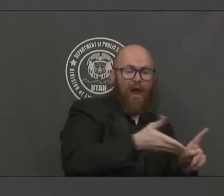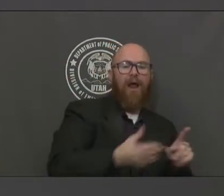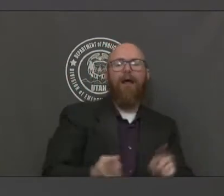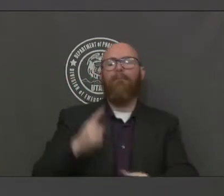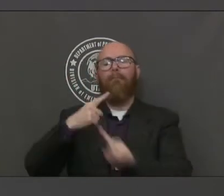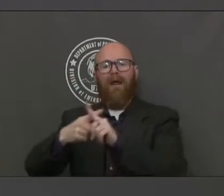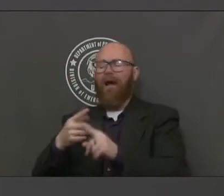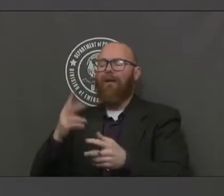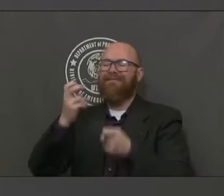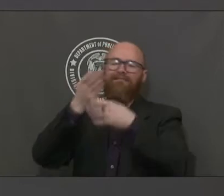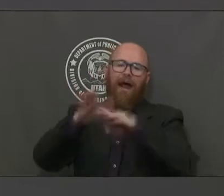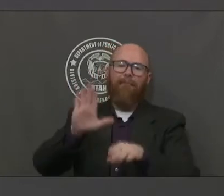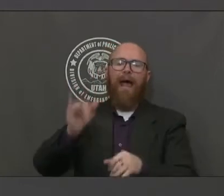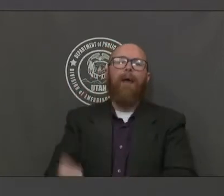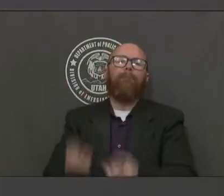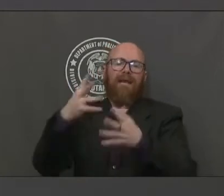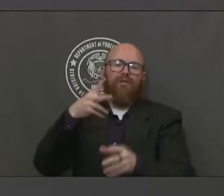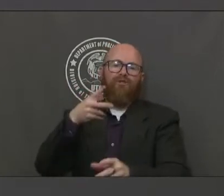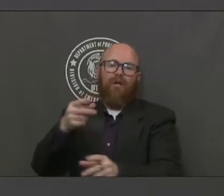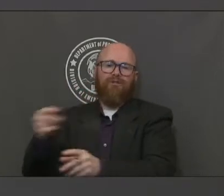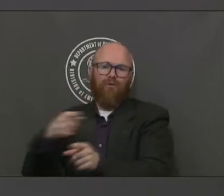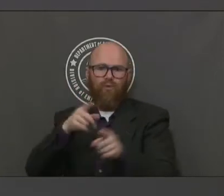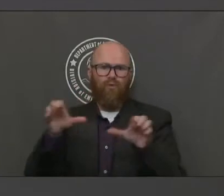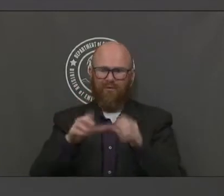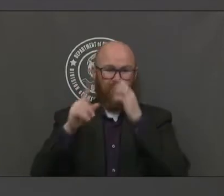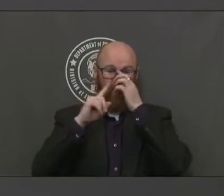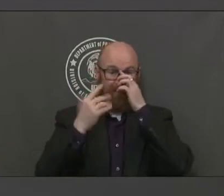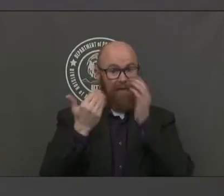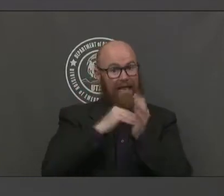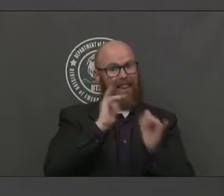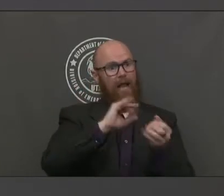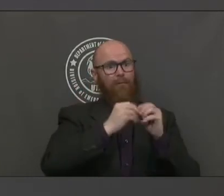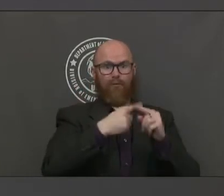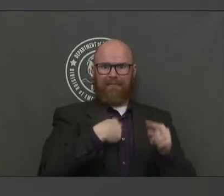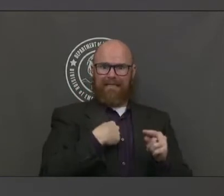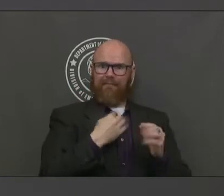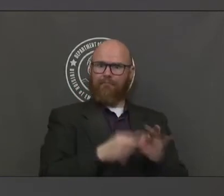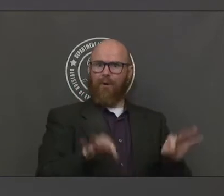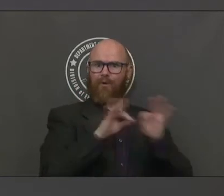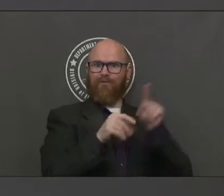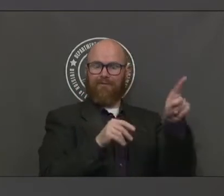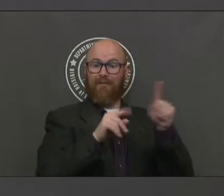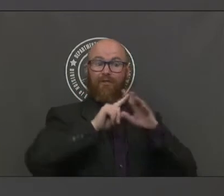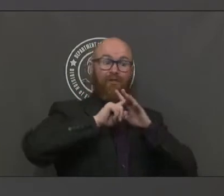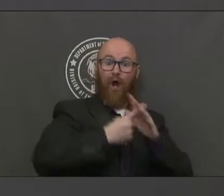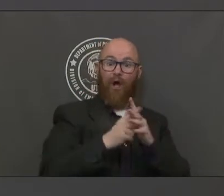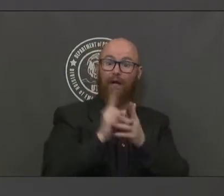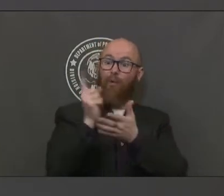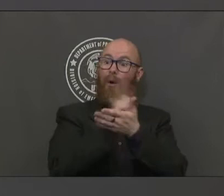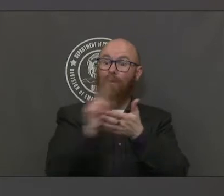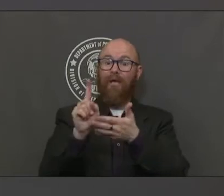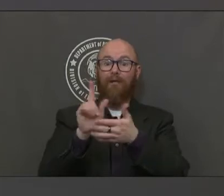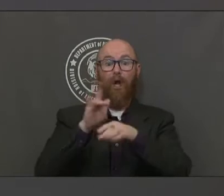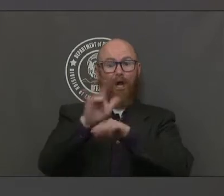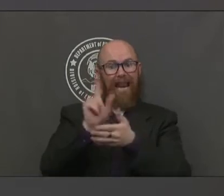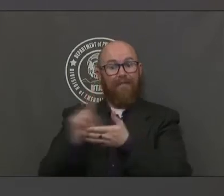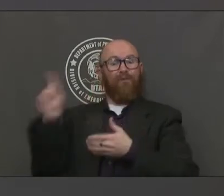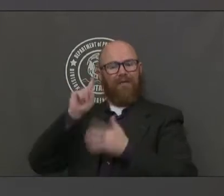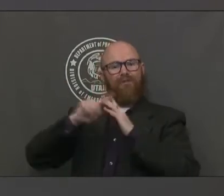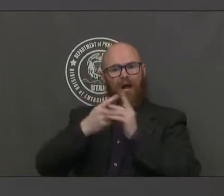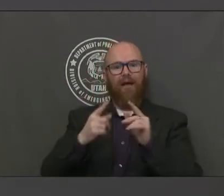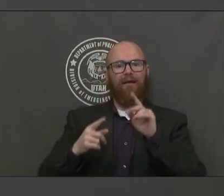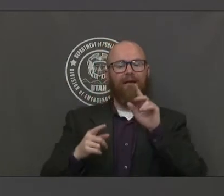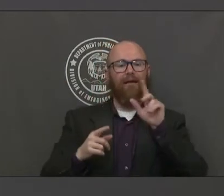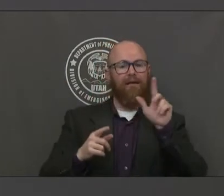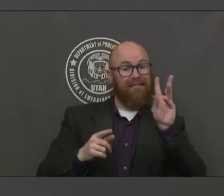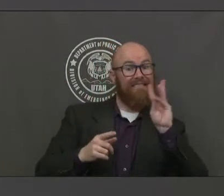age 70 and older. So getting 70% of them vaccinated, that's just a huge number. So that's where our